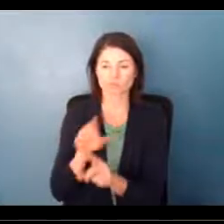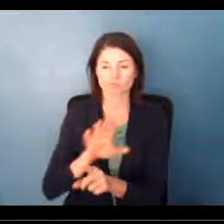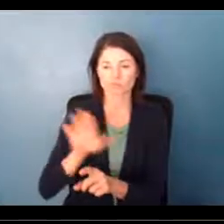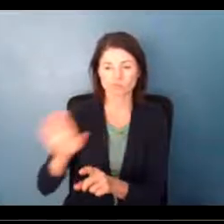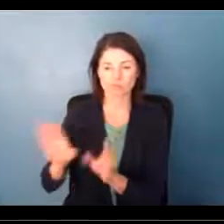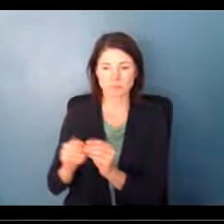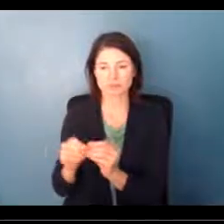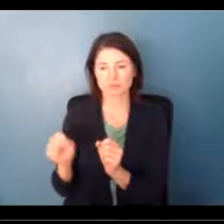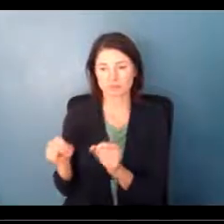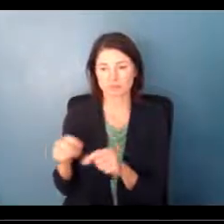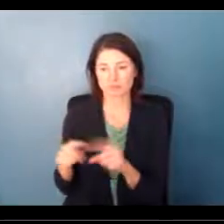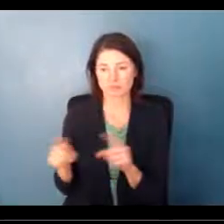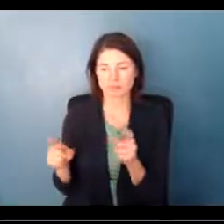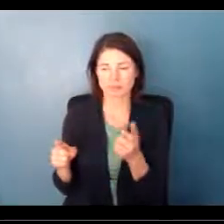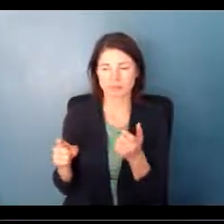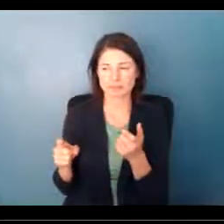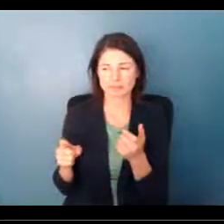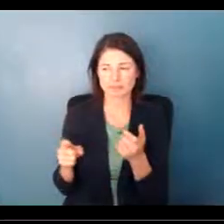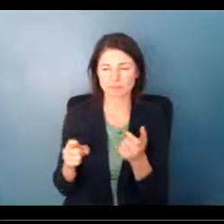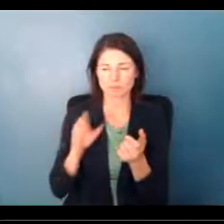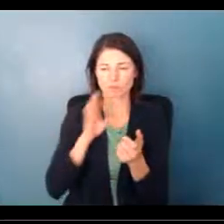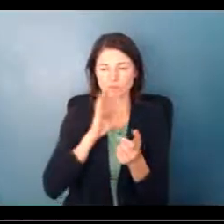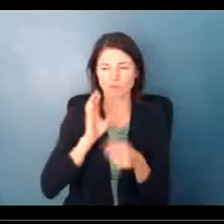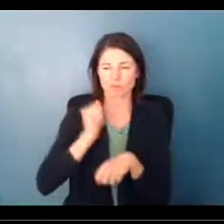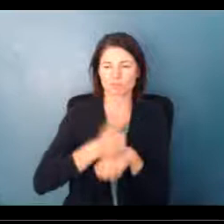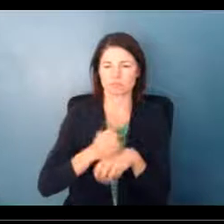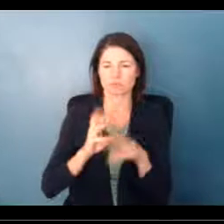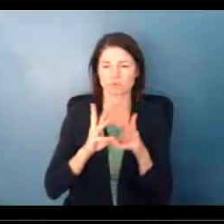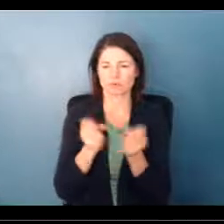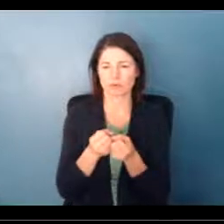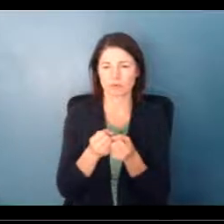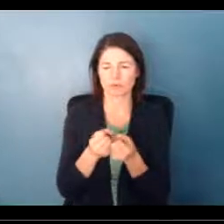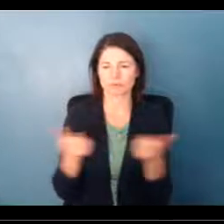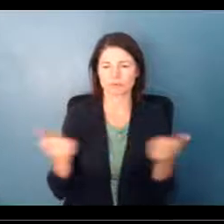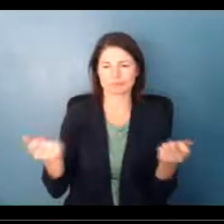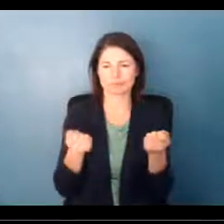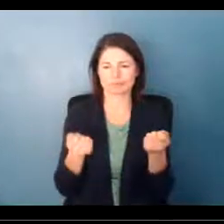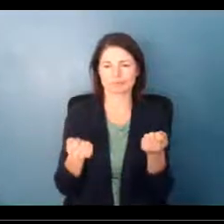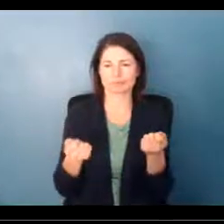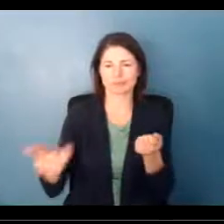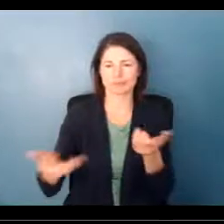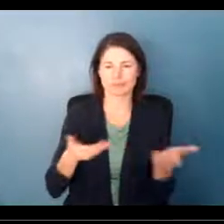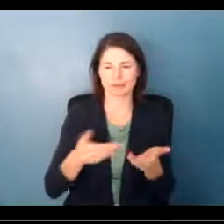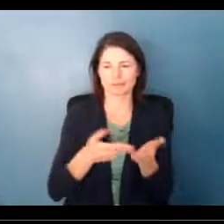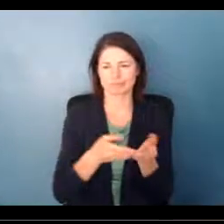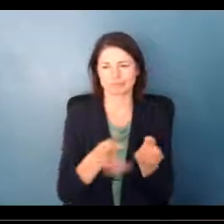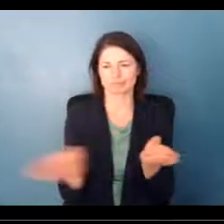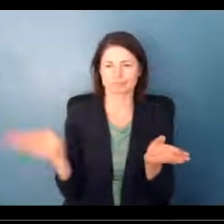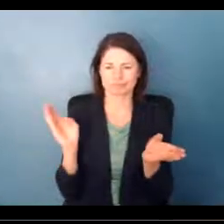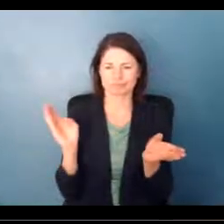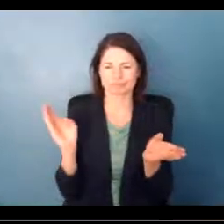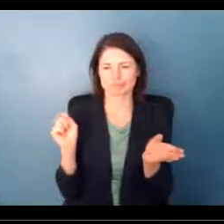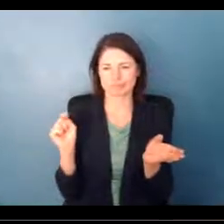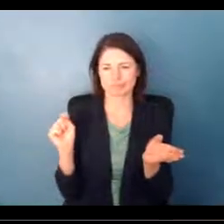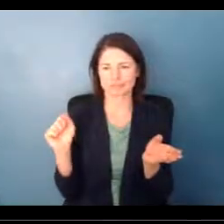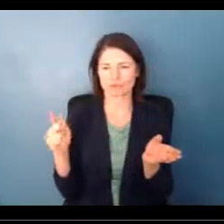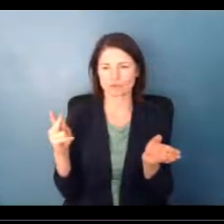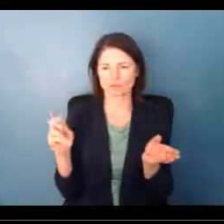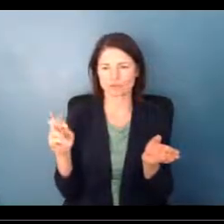of workshop where we're going to be inviting, a broad array of different stakeholders. And I would